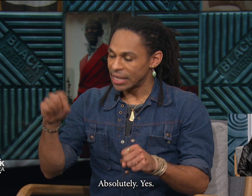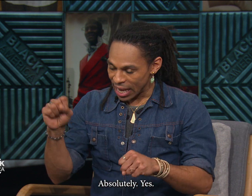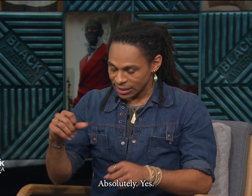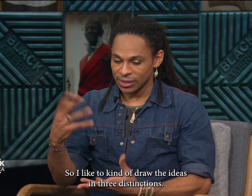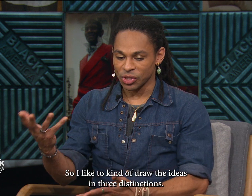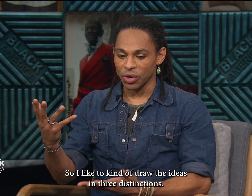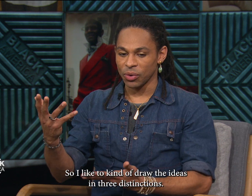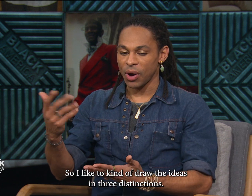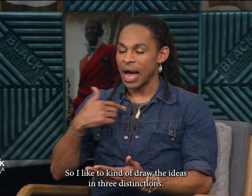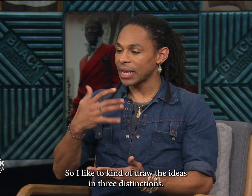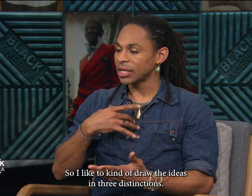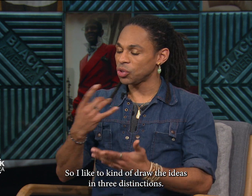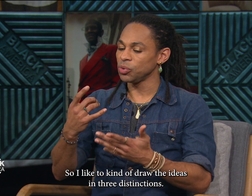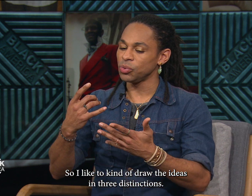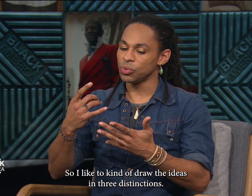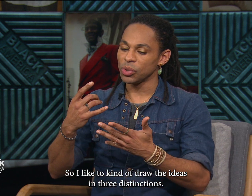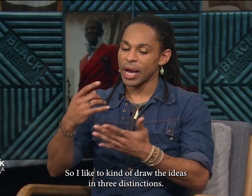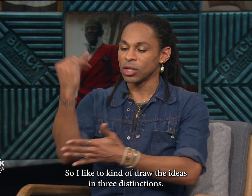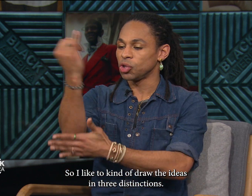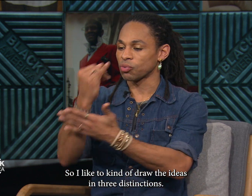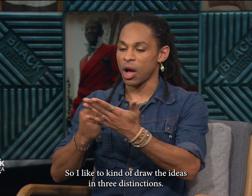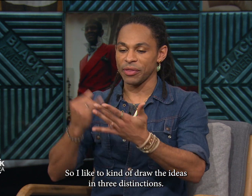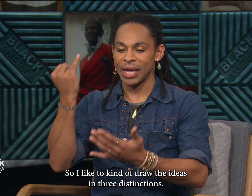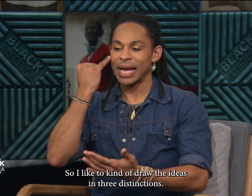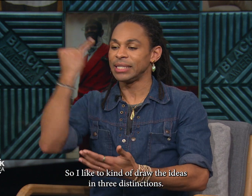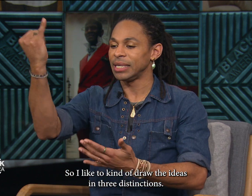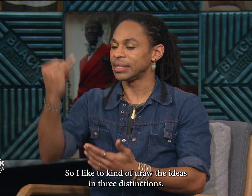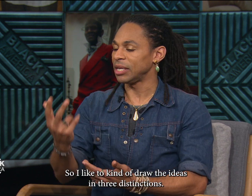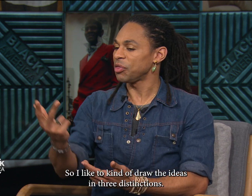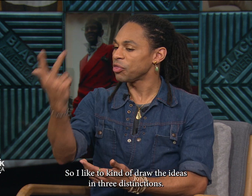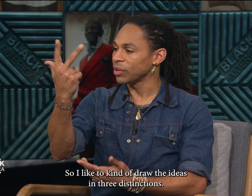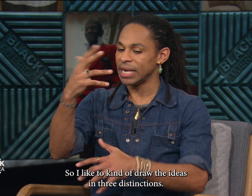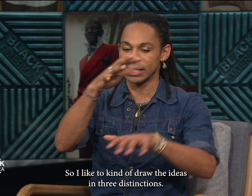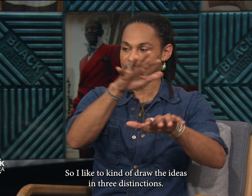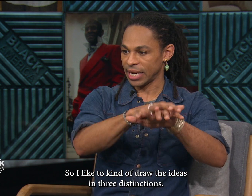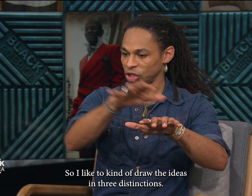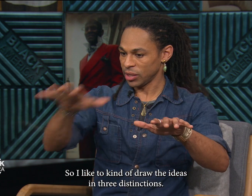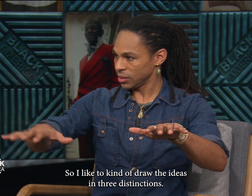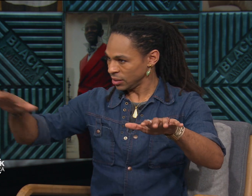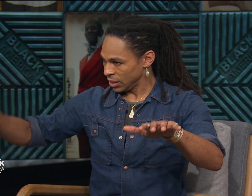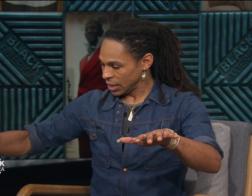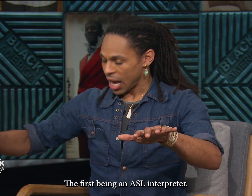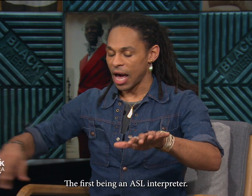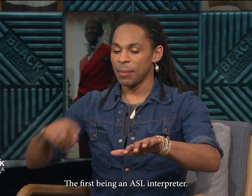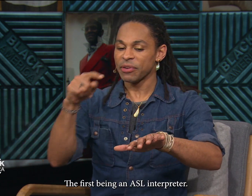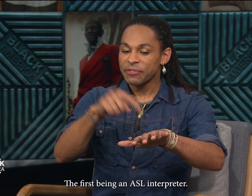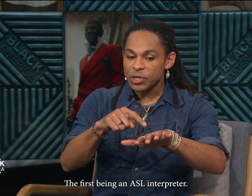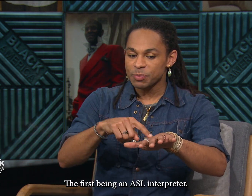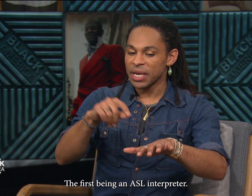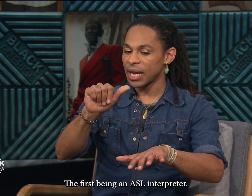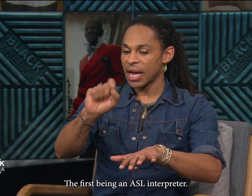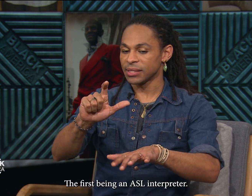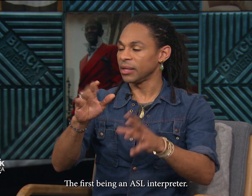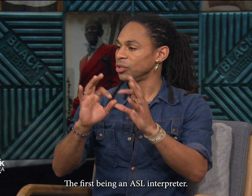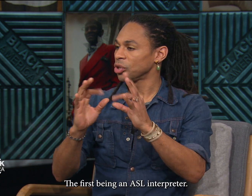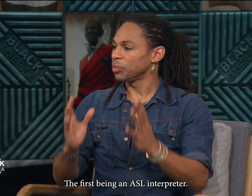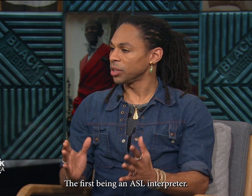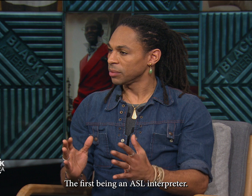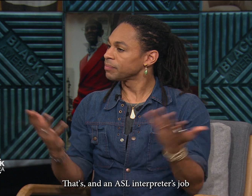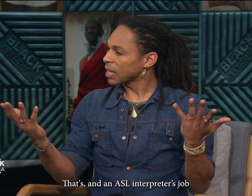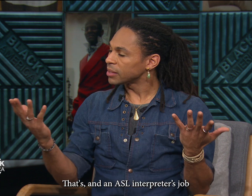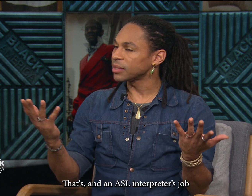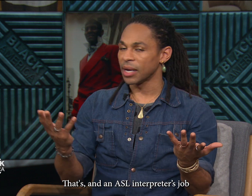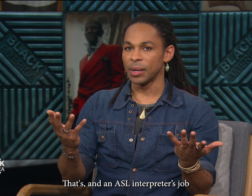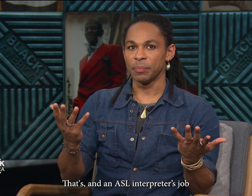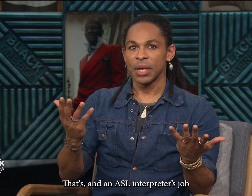Absolutely, yes. So I like to kind of draw the ideas in three distinctions. The first being an ASL